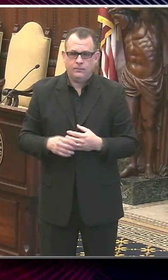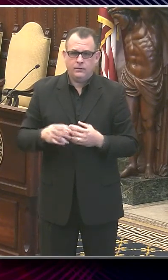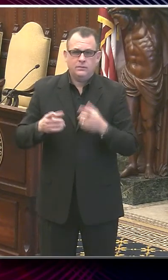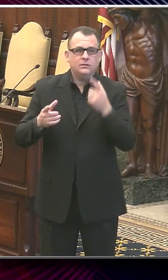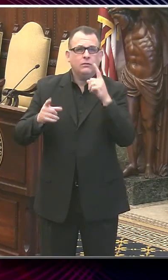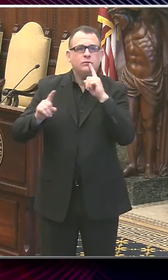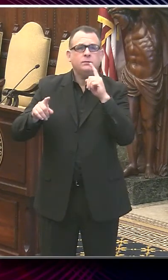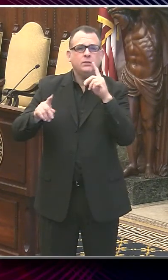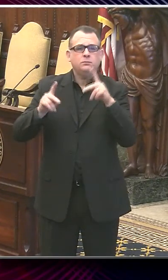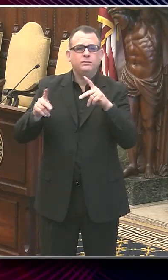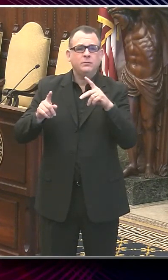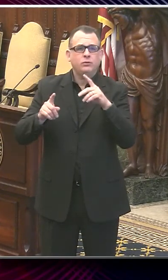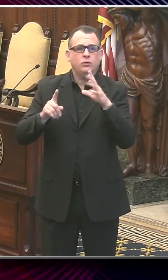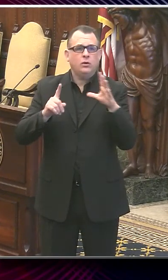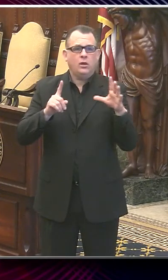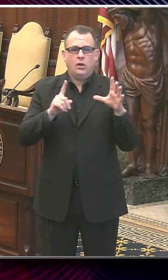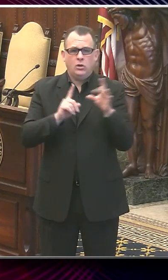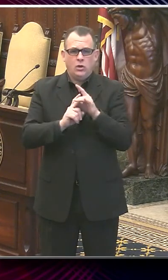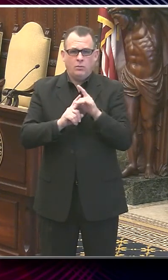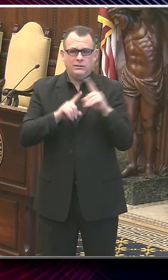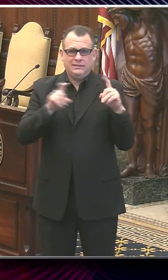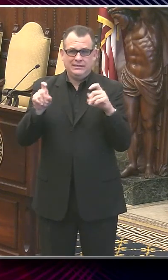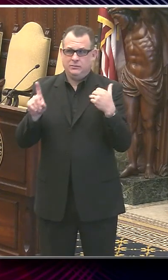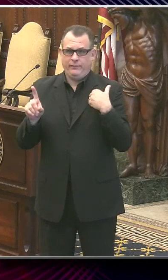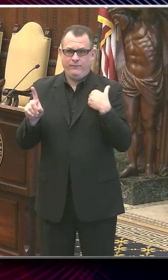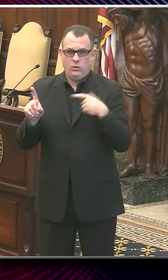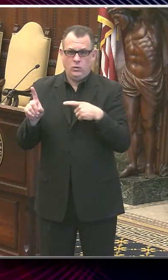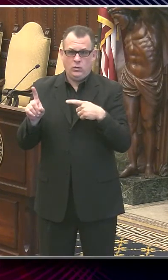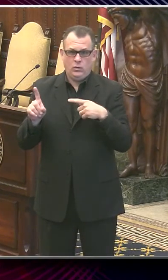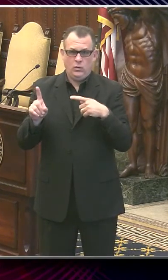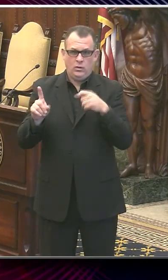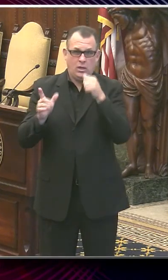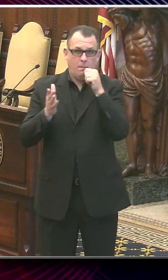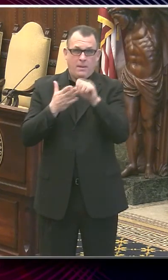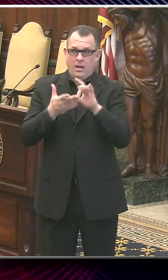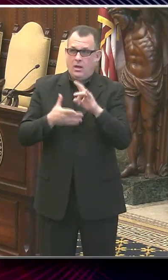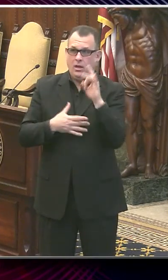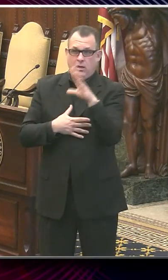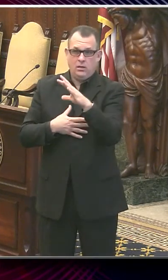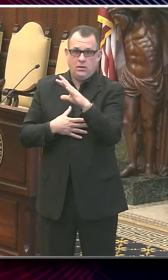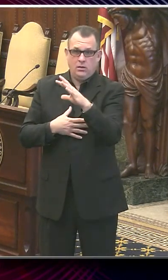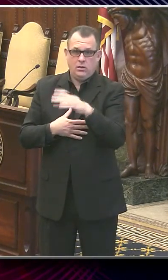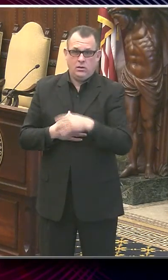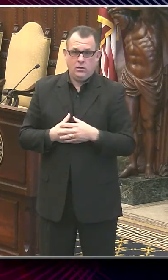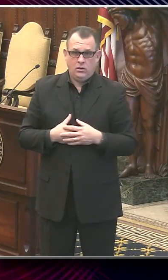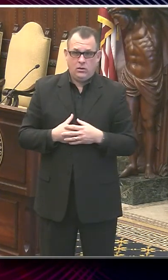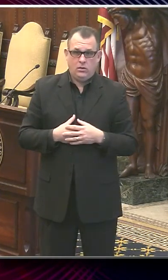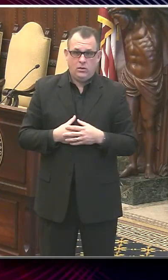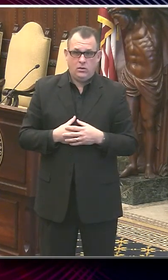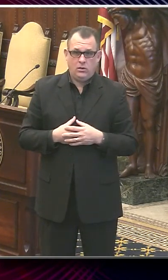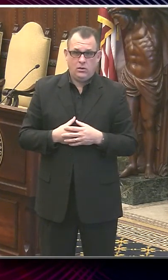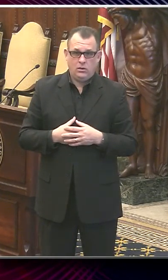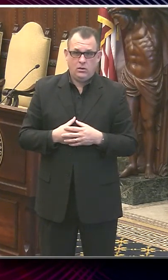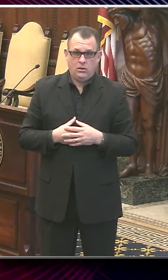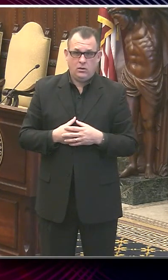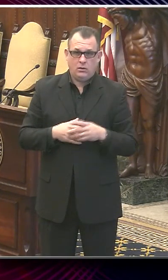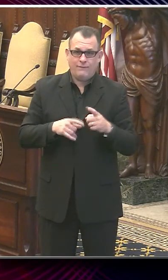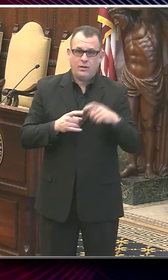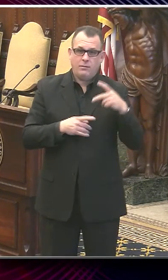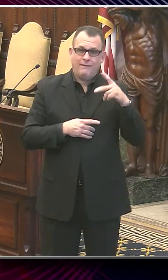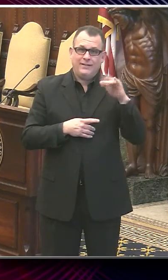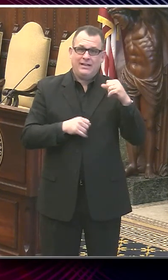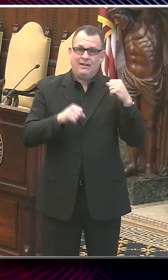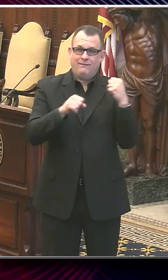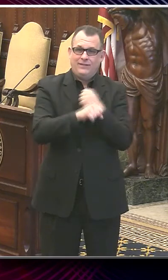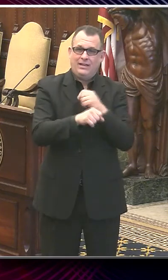got previous coronavirus testing getting bills from, because they got them with the Philly Fighting COVID group. Have